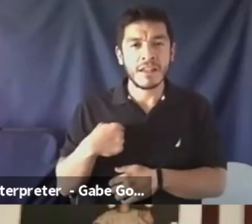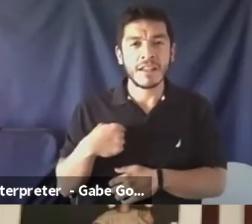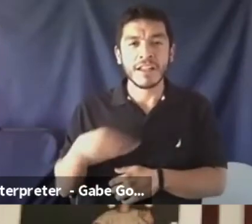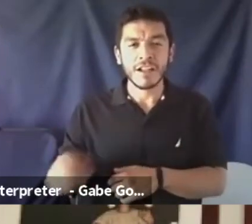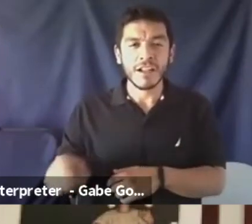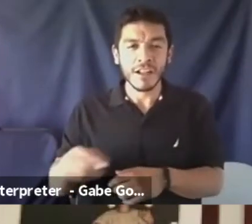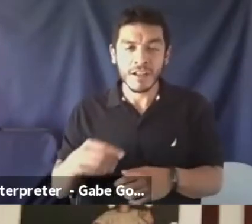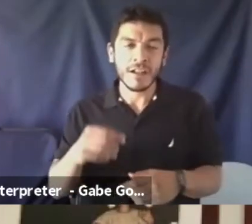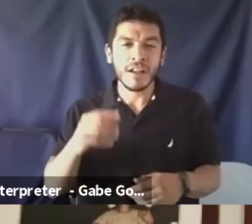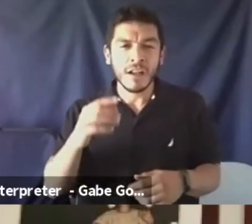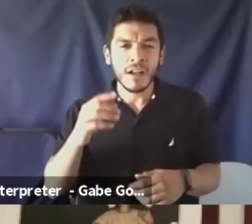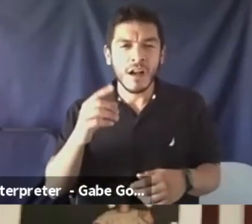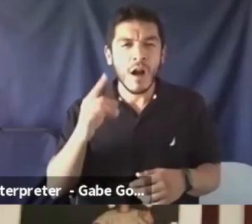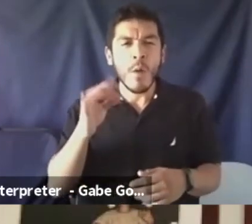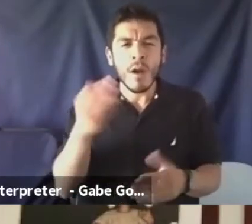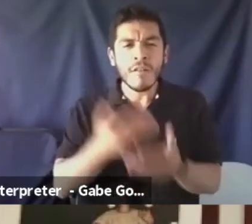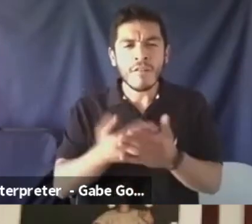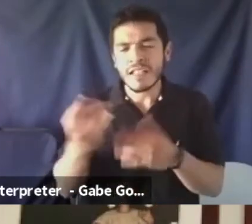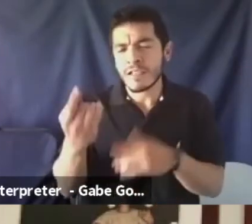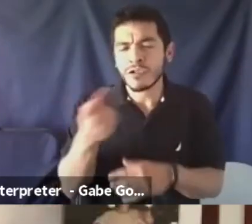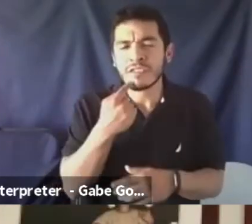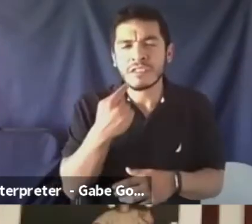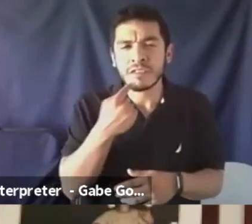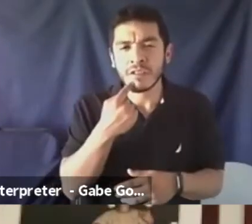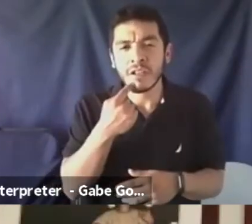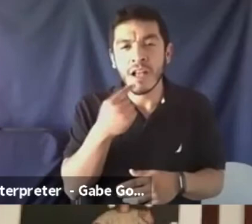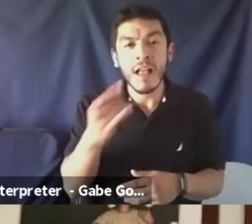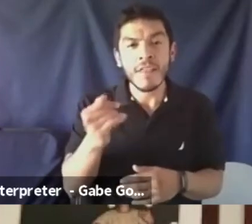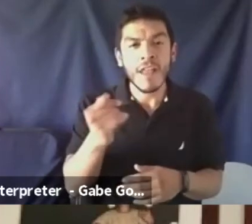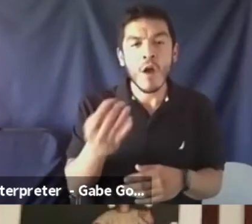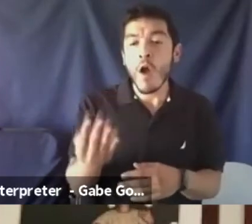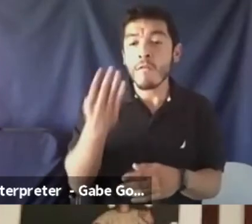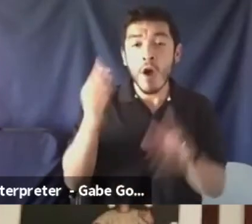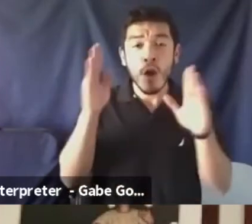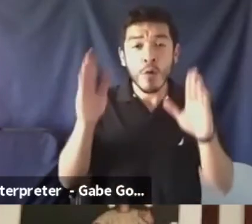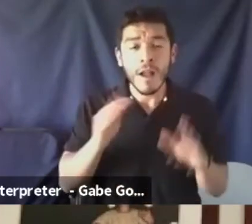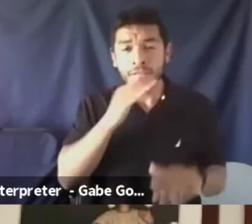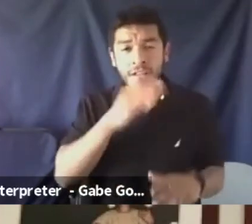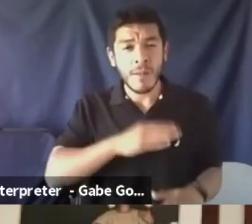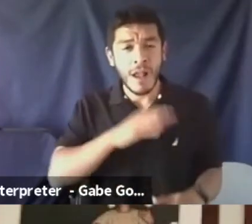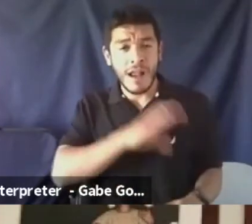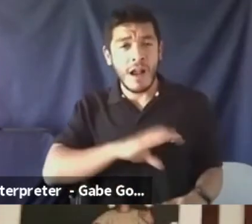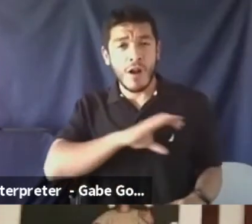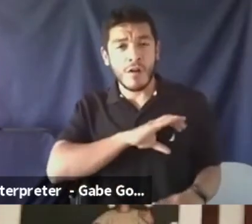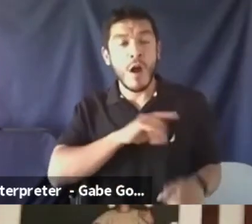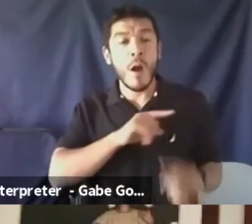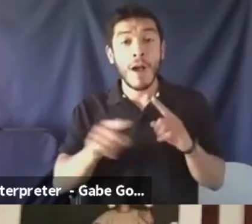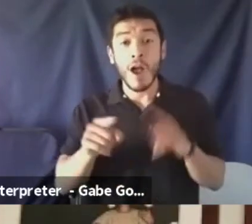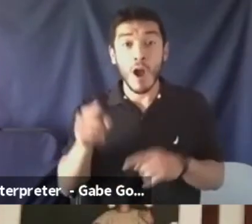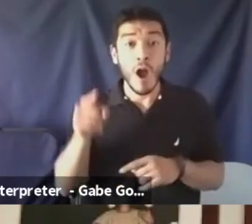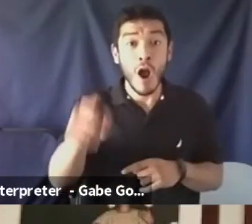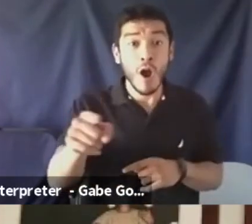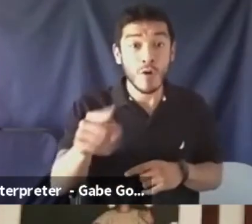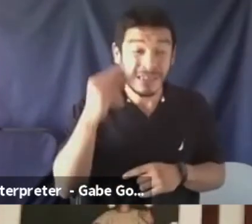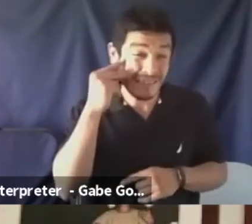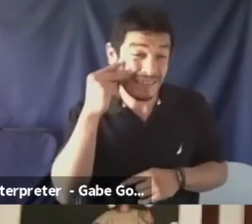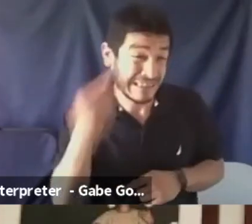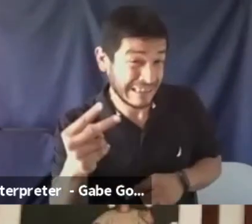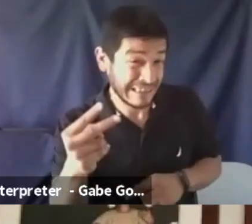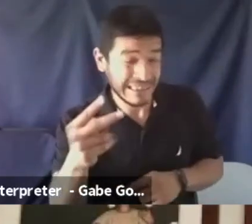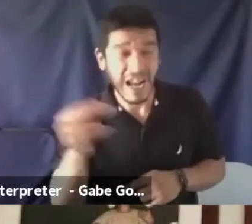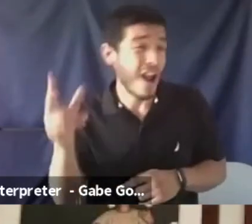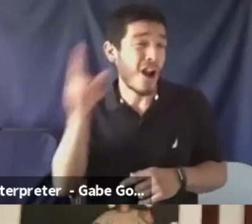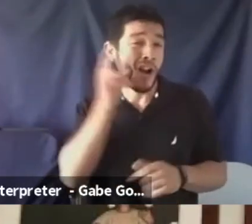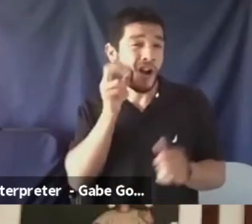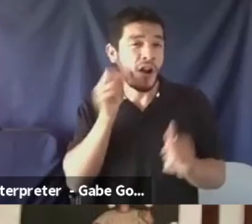always talk about, is one thing to say, okay, there's 4 great female characters, but are you being seen and heard with